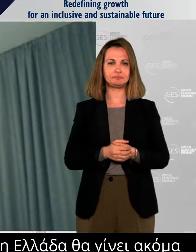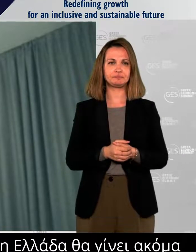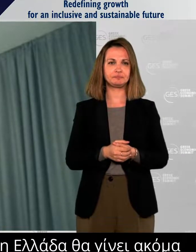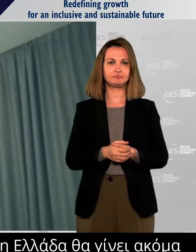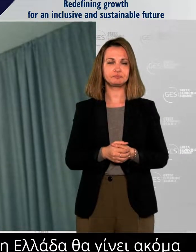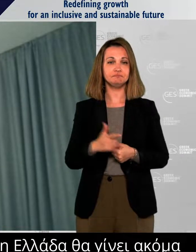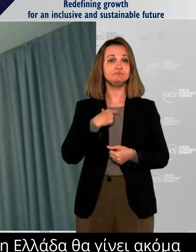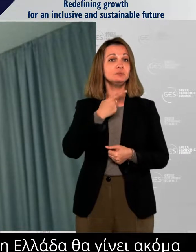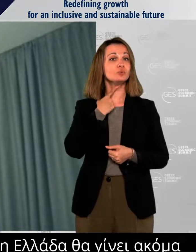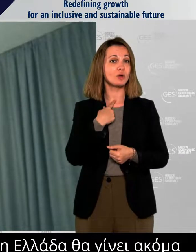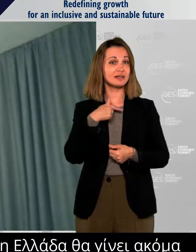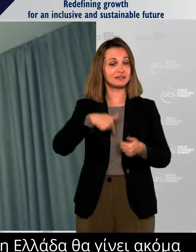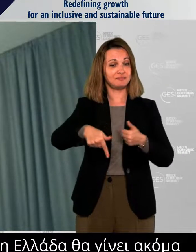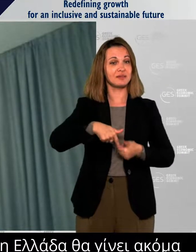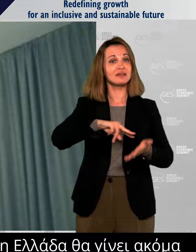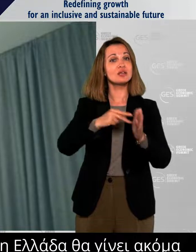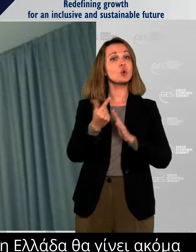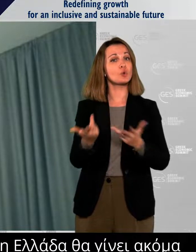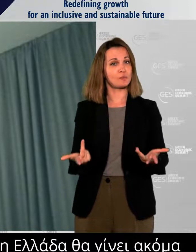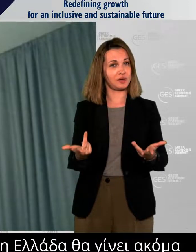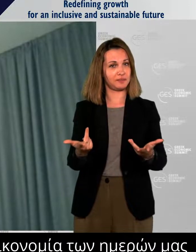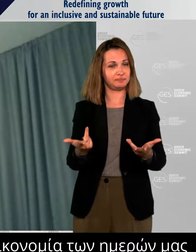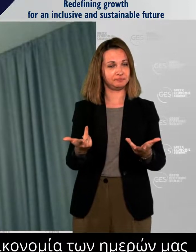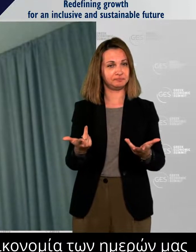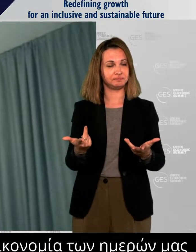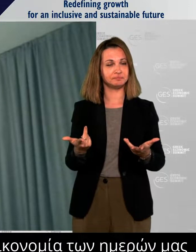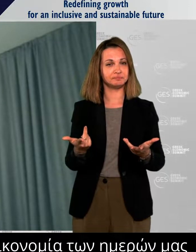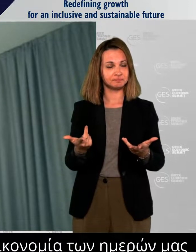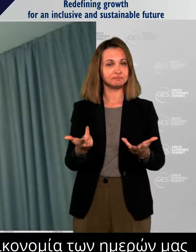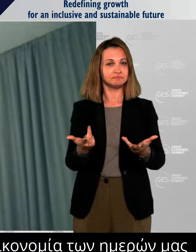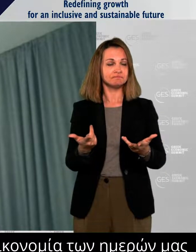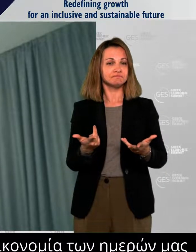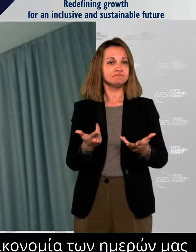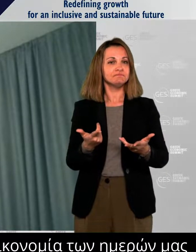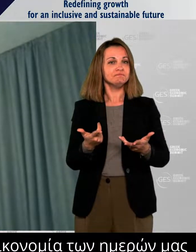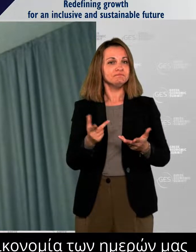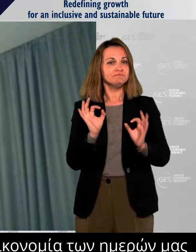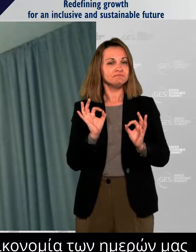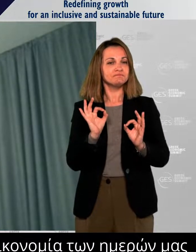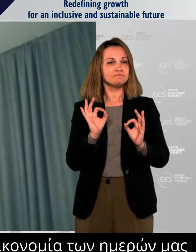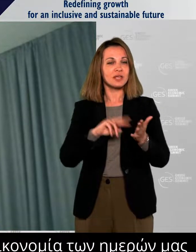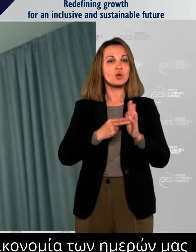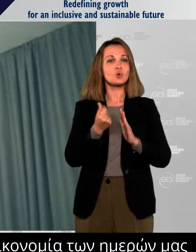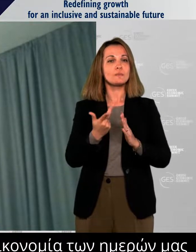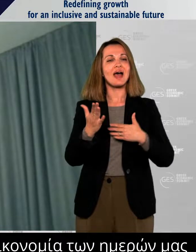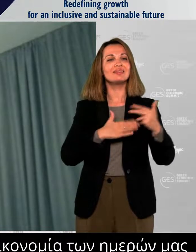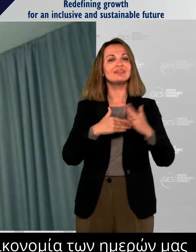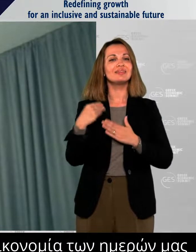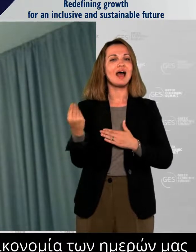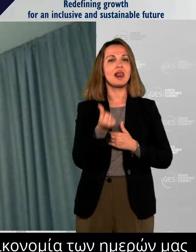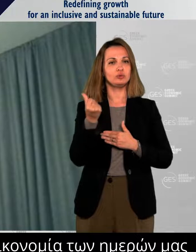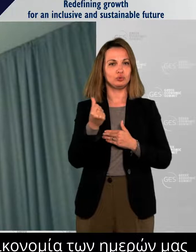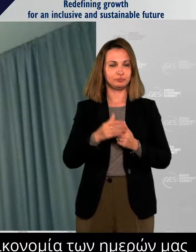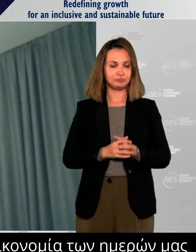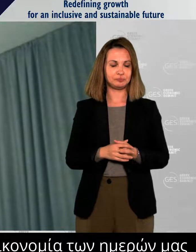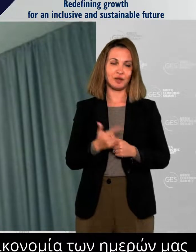call it the economy of talents. If everything that we are saying is going